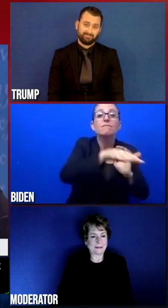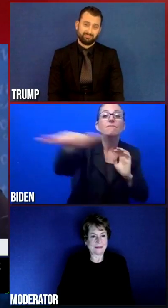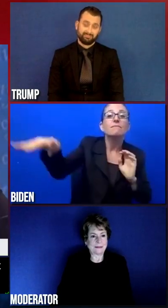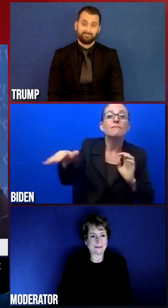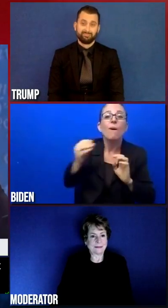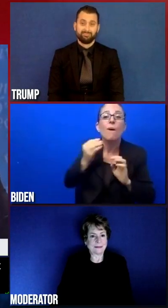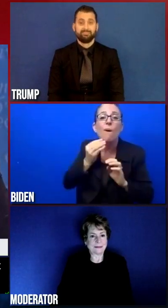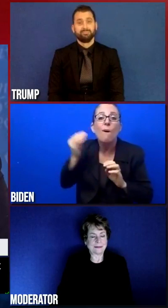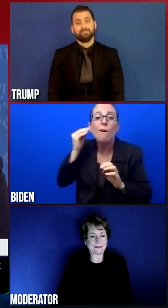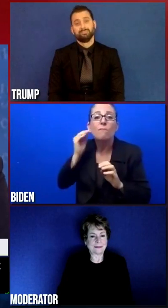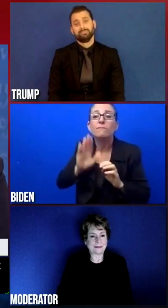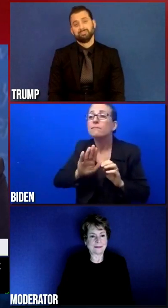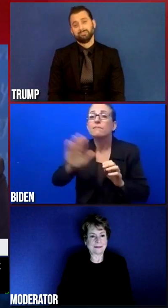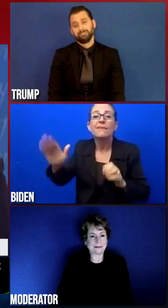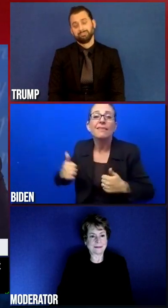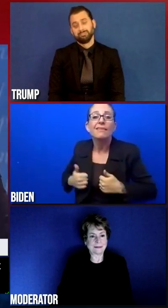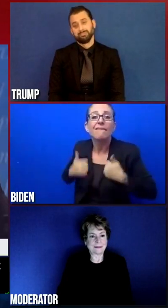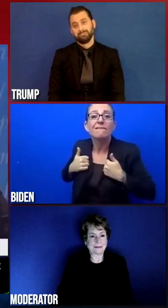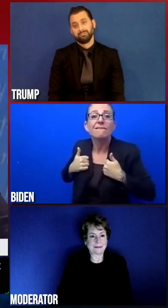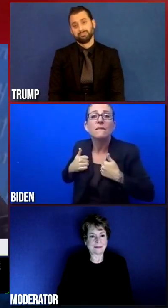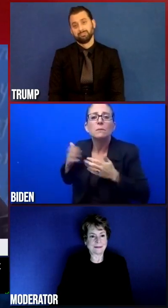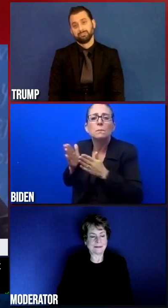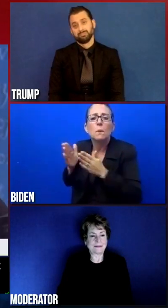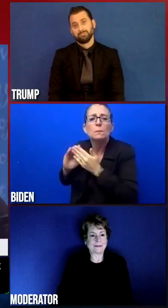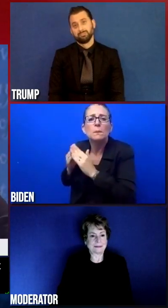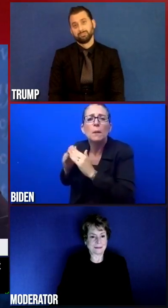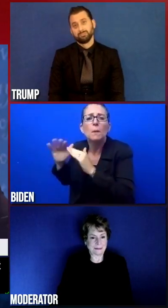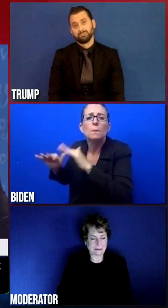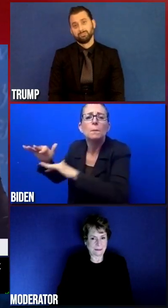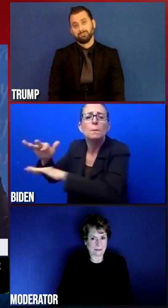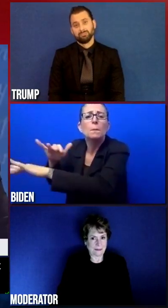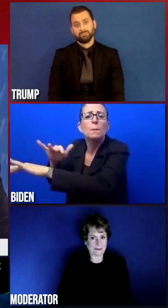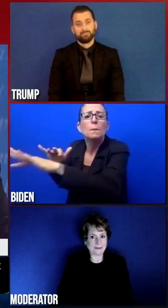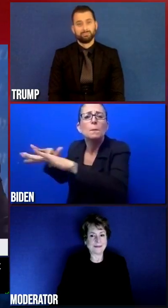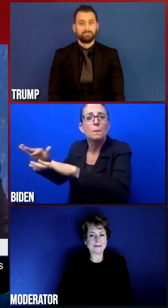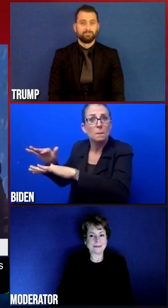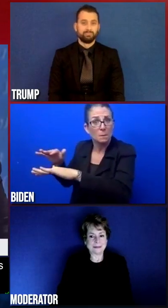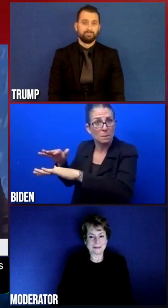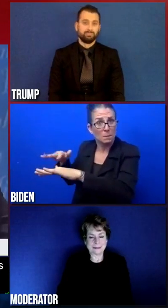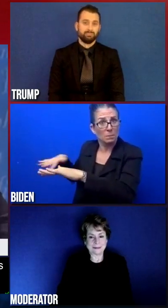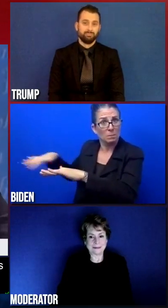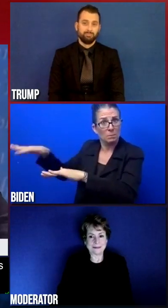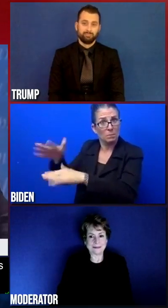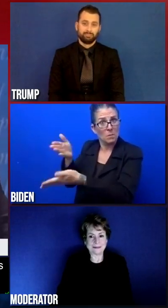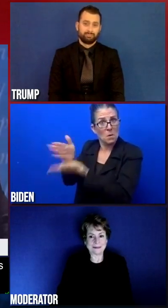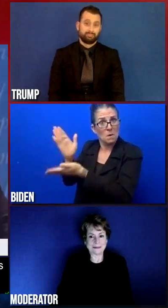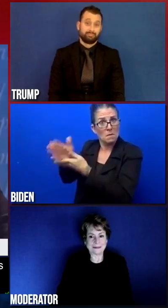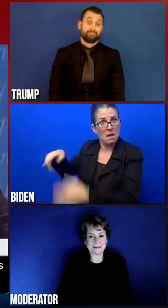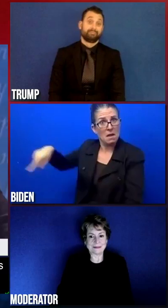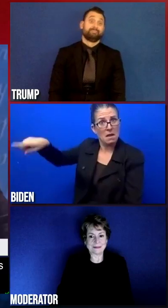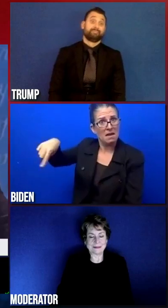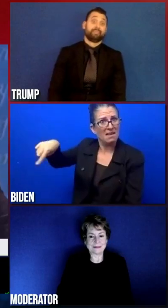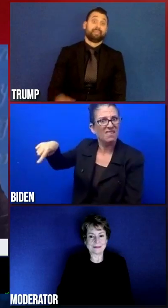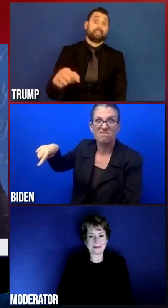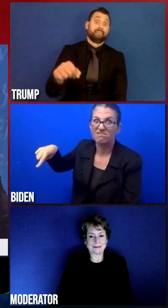America, how well are you doing? This guy paid a total of $750 in taxes. Sir, wait, no, sir, it's just the wrong statement.